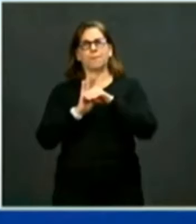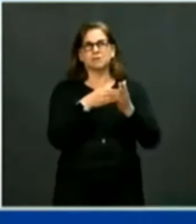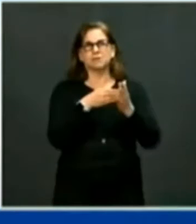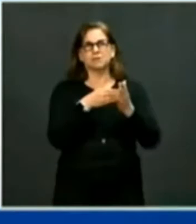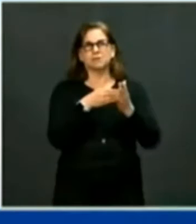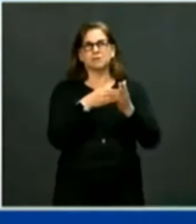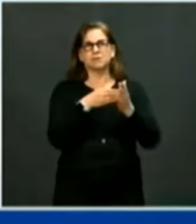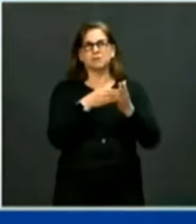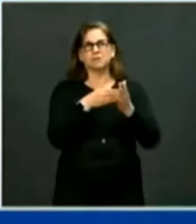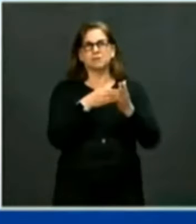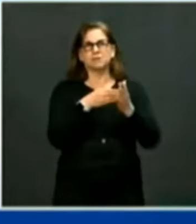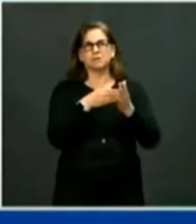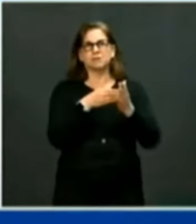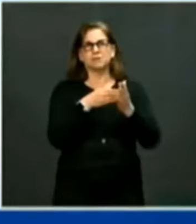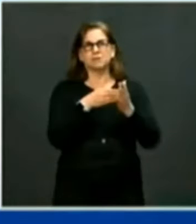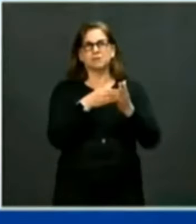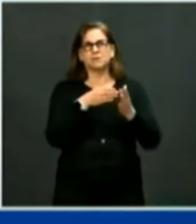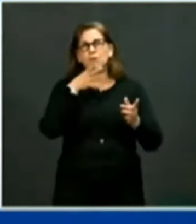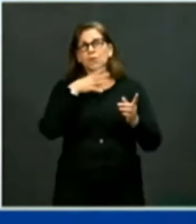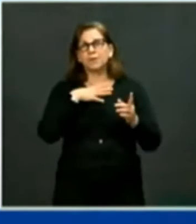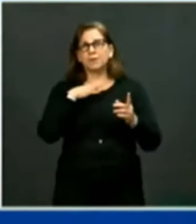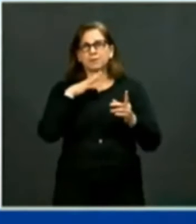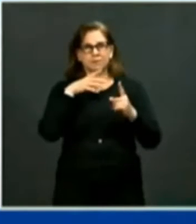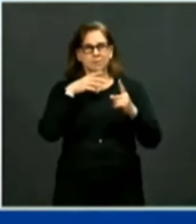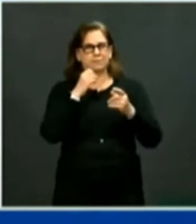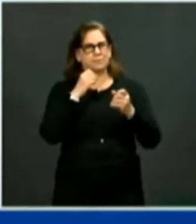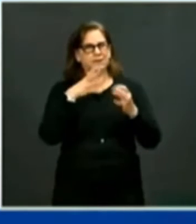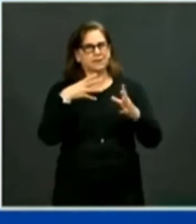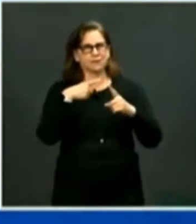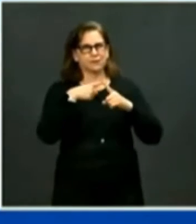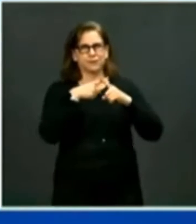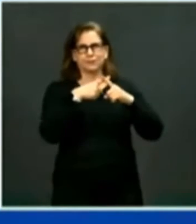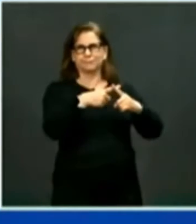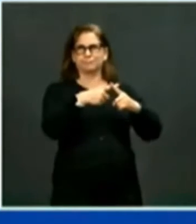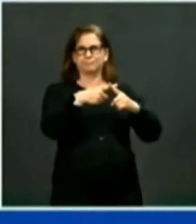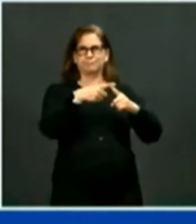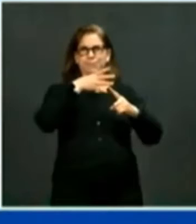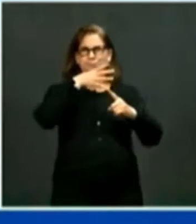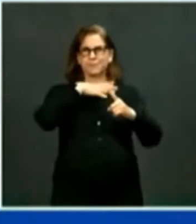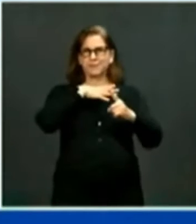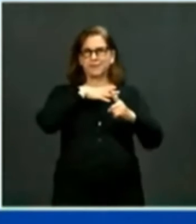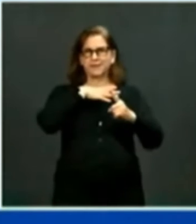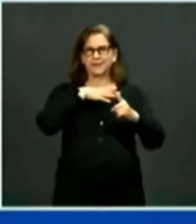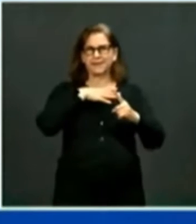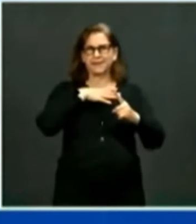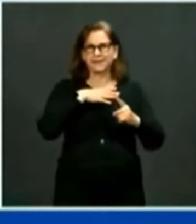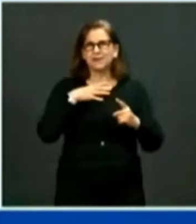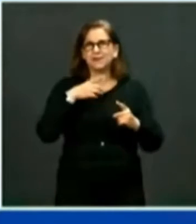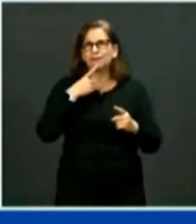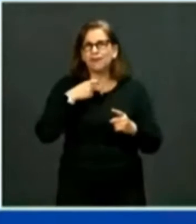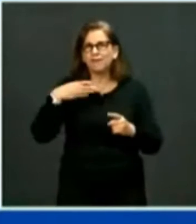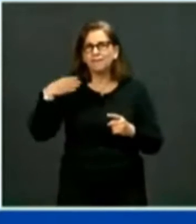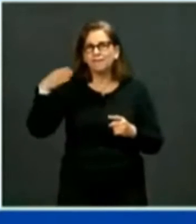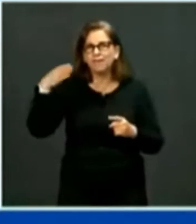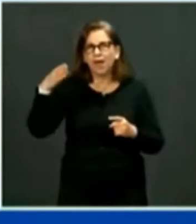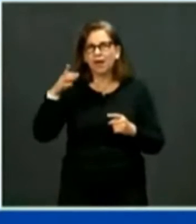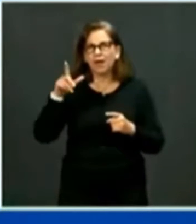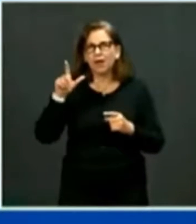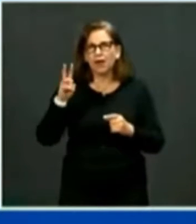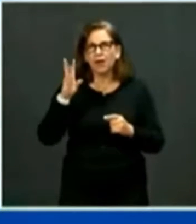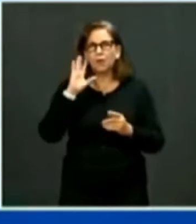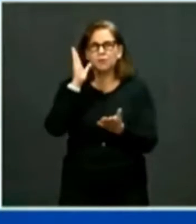second. He did not just say what I think he said, did he? Can stop mass shooters before they can act out their violent